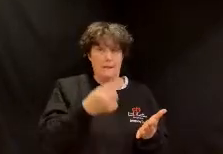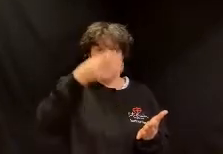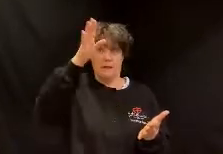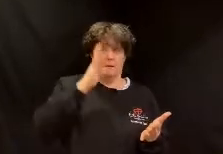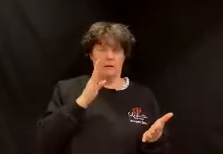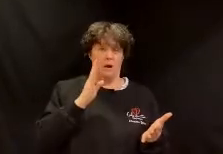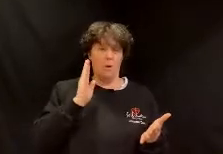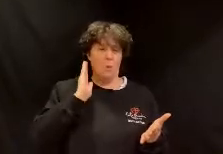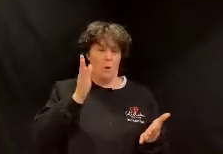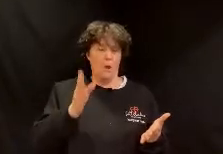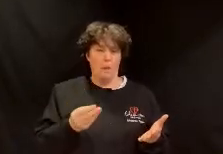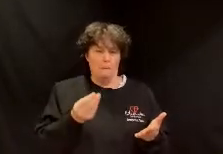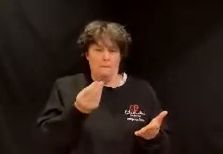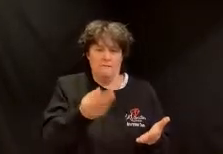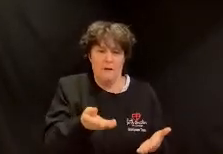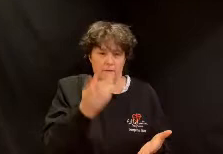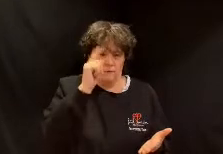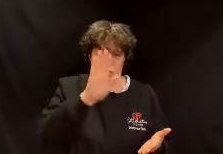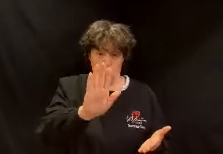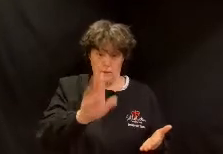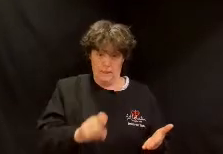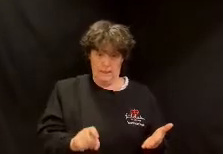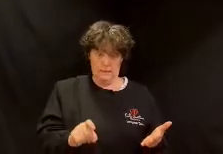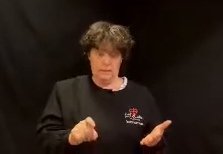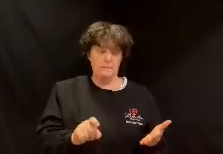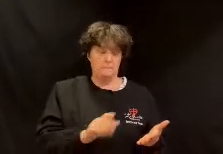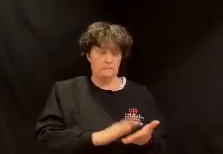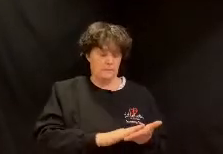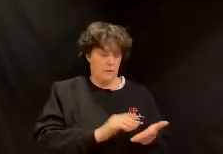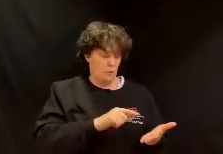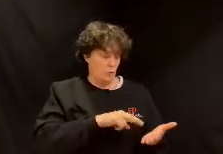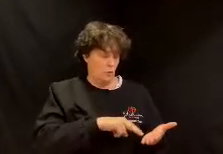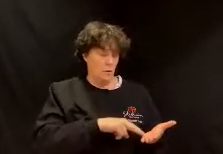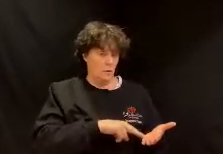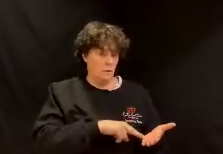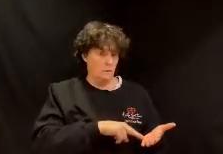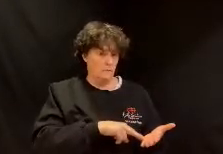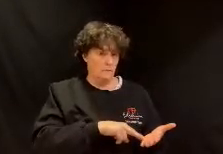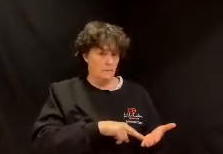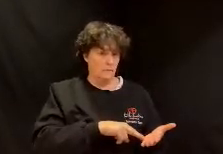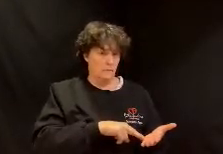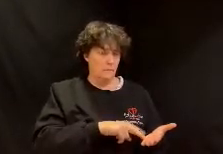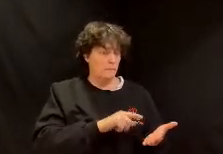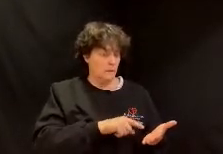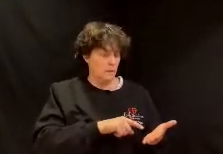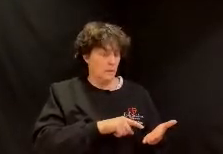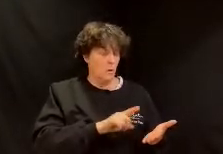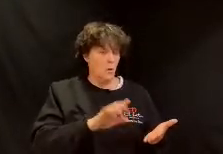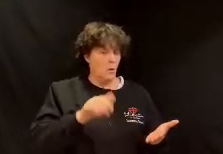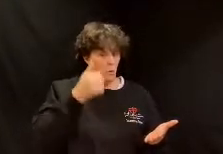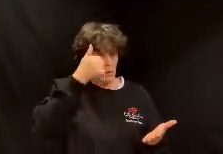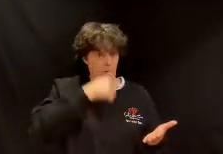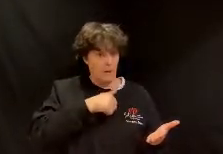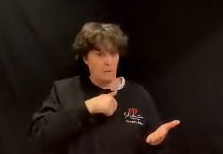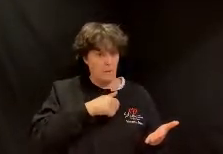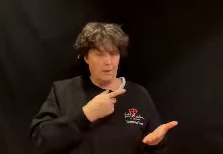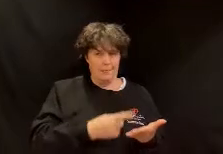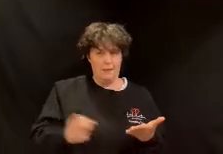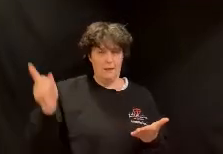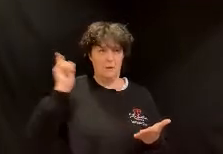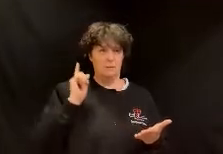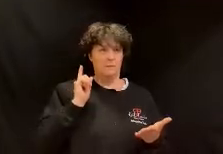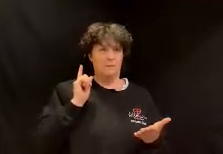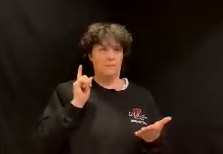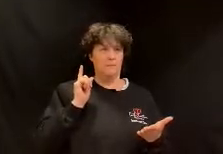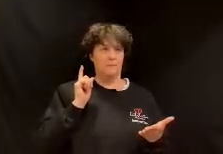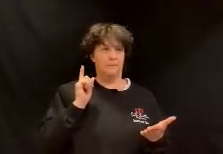provide for your needs, right? So God, Now, remember, last week we talked about, I'm trying to find out